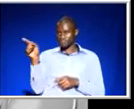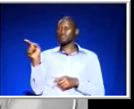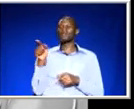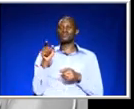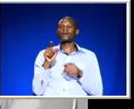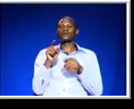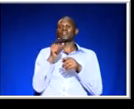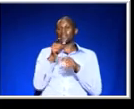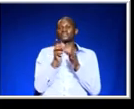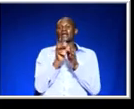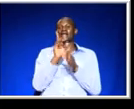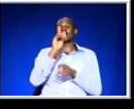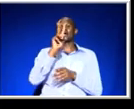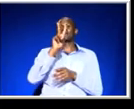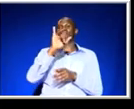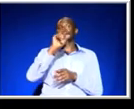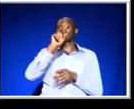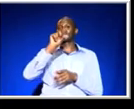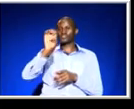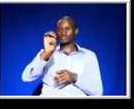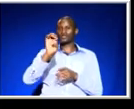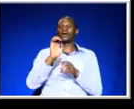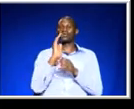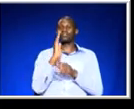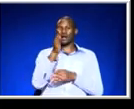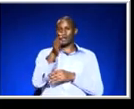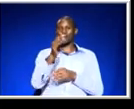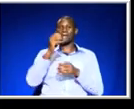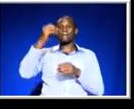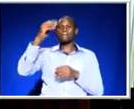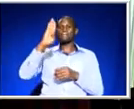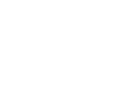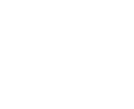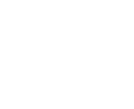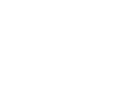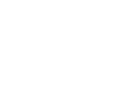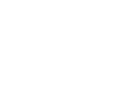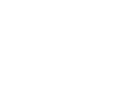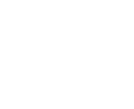ones that diverge a parallel beam of light.